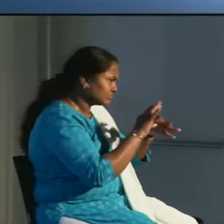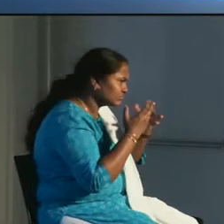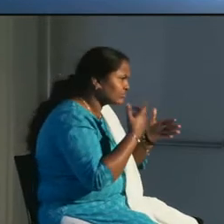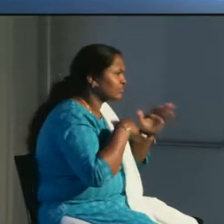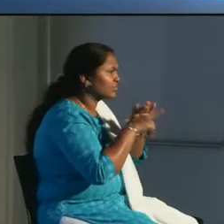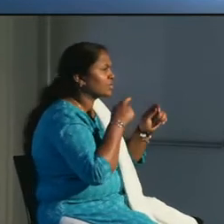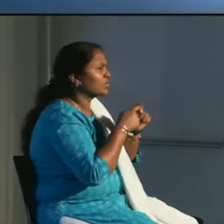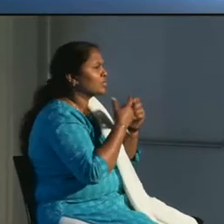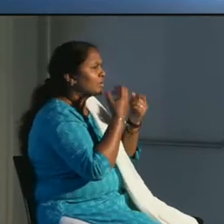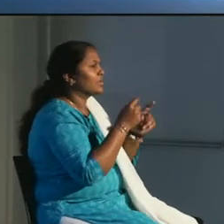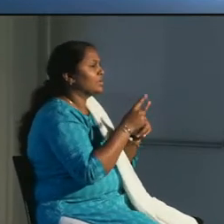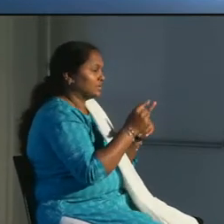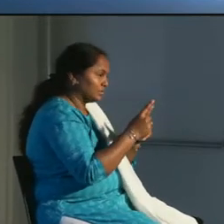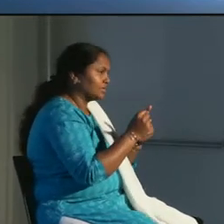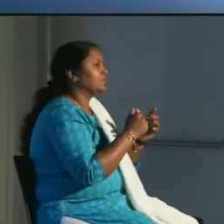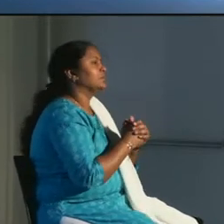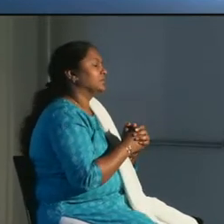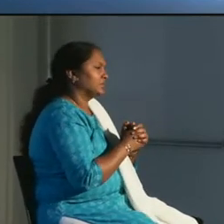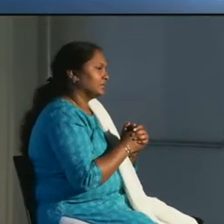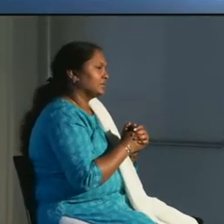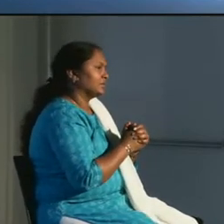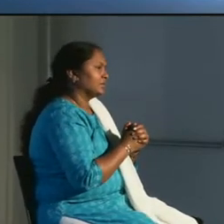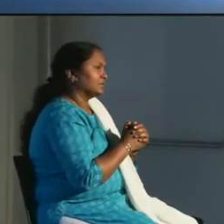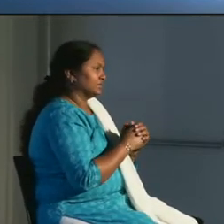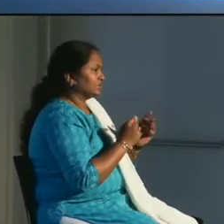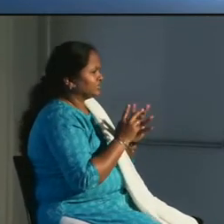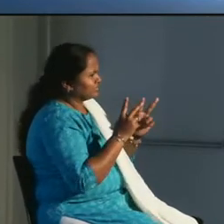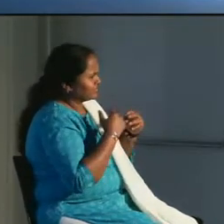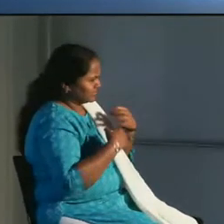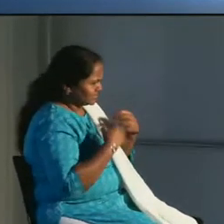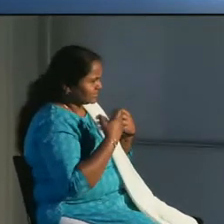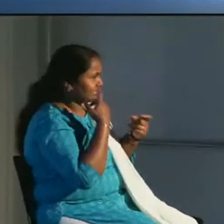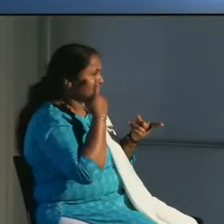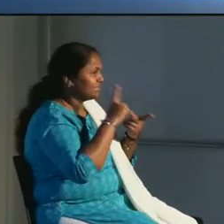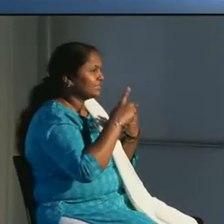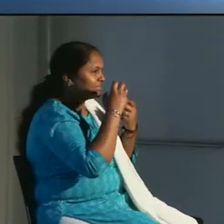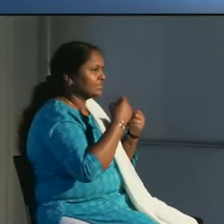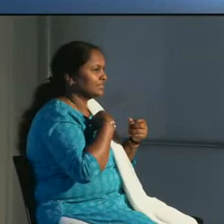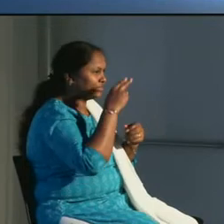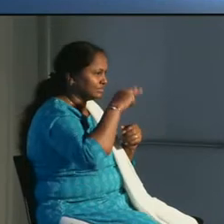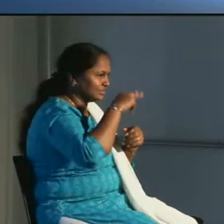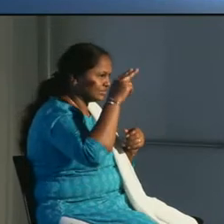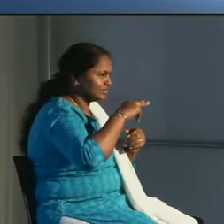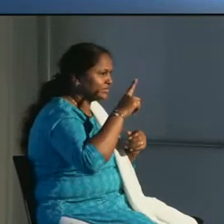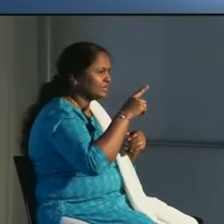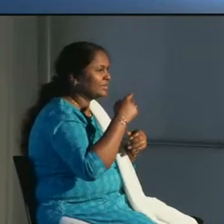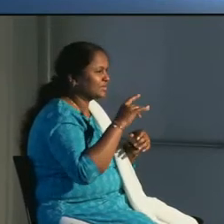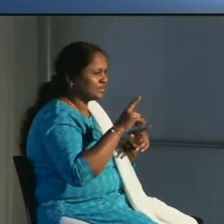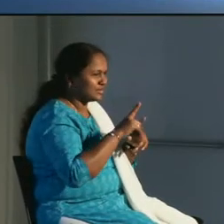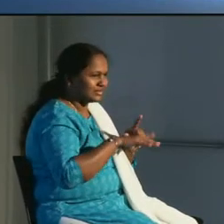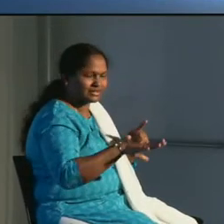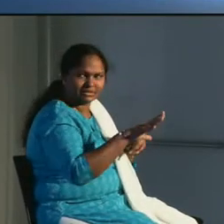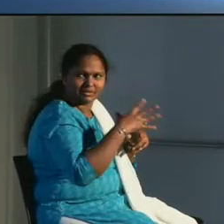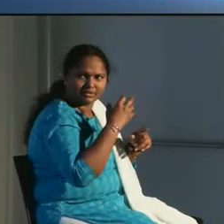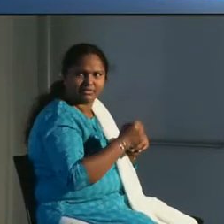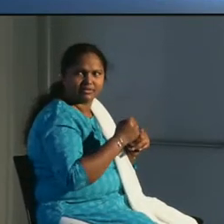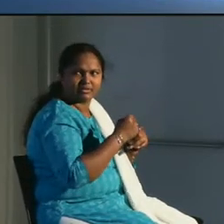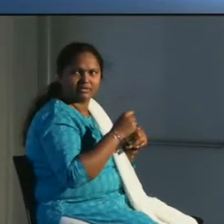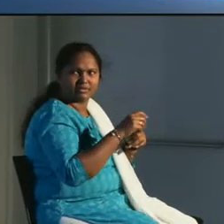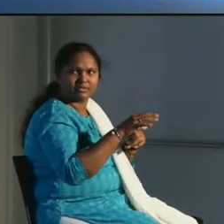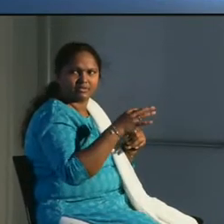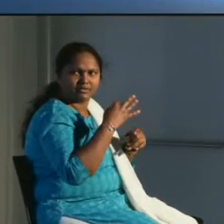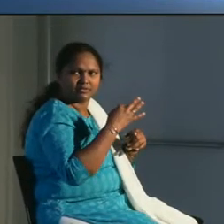kind of work that I'm doing. A very interesting incident happened while I was painting. There was a local goon who used to hang around there, and